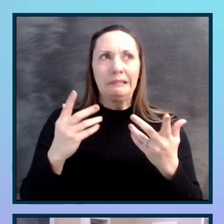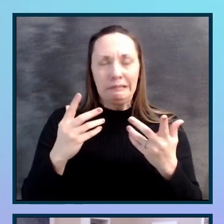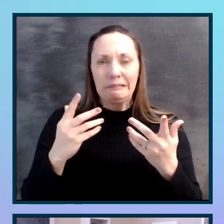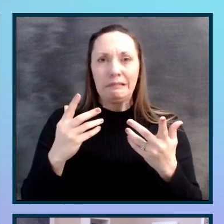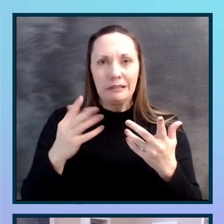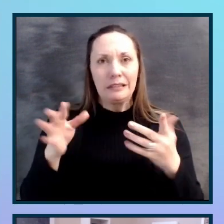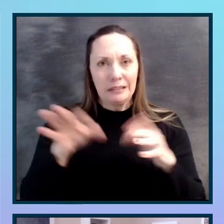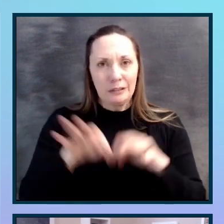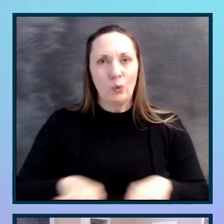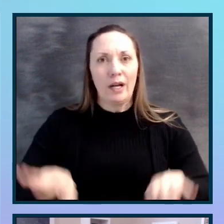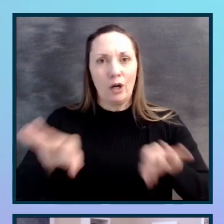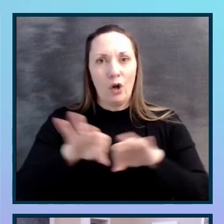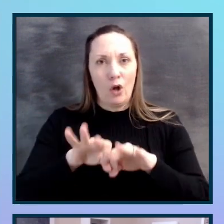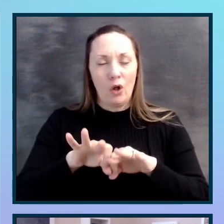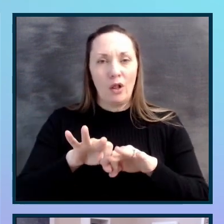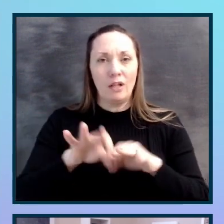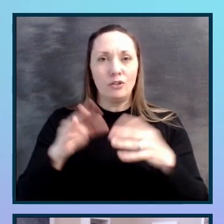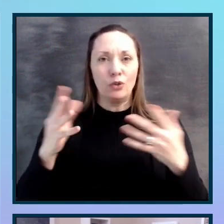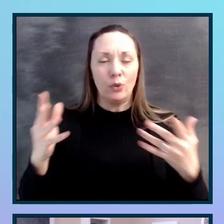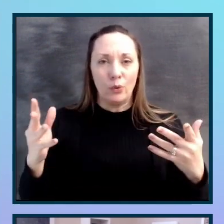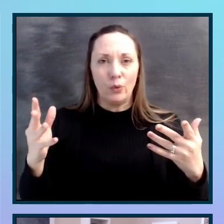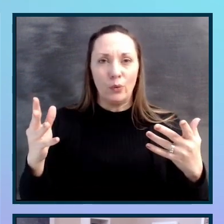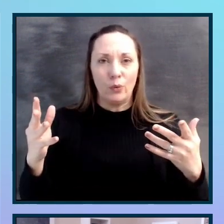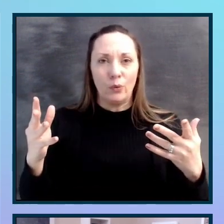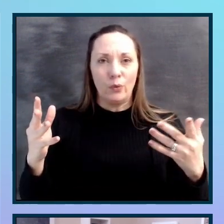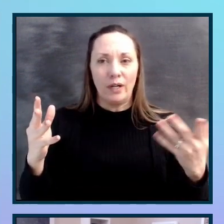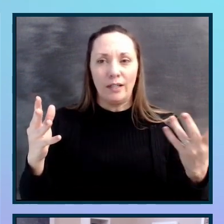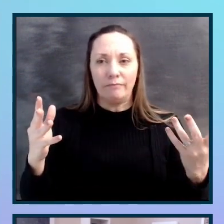critical to